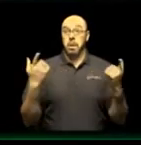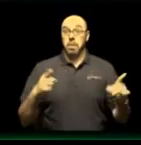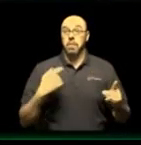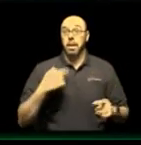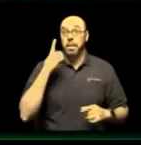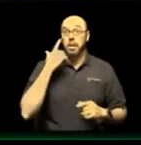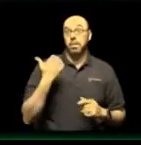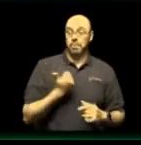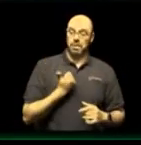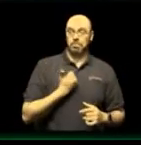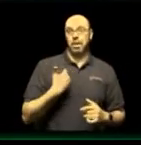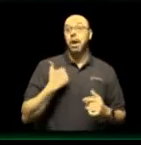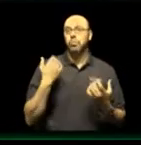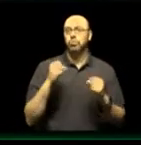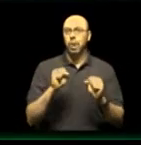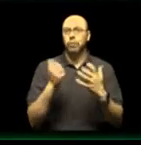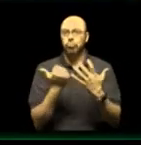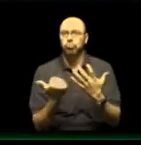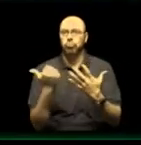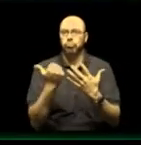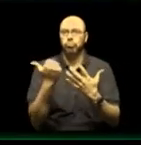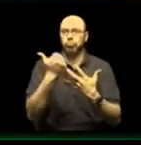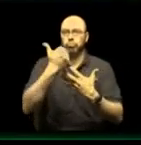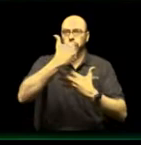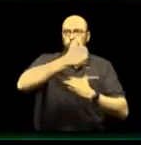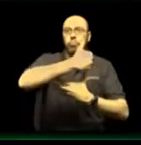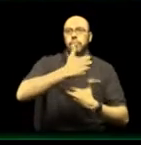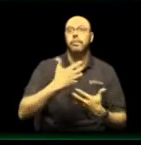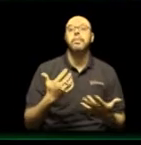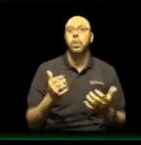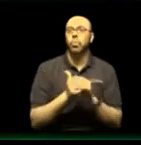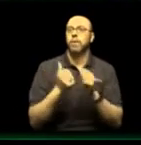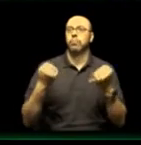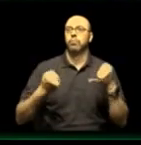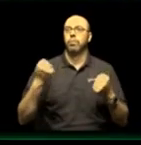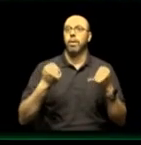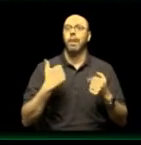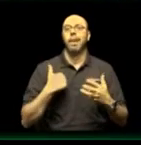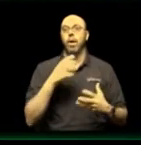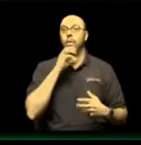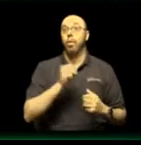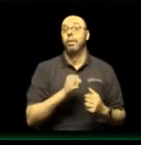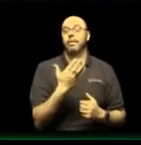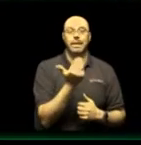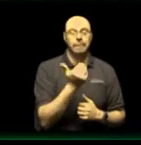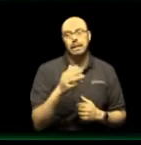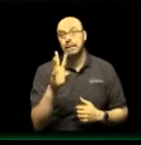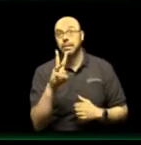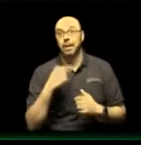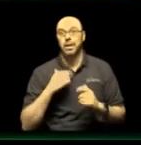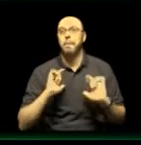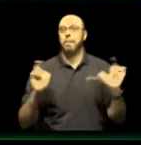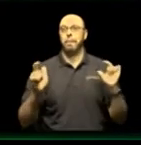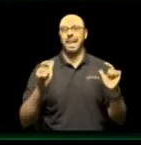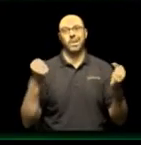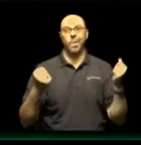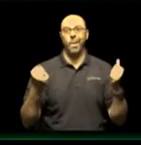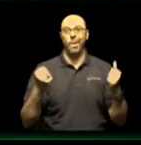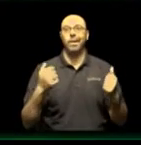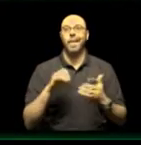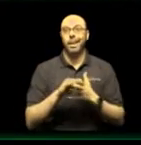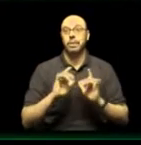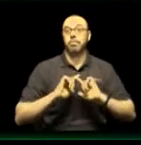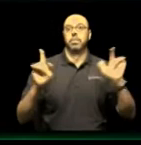I'm going to try to move up with big cars. Mm-hmm. So 15, 16, so I moved up with big cars. It was a